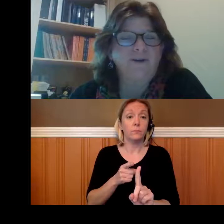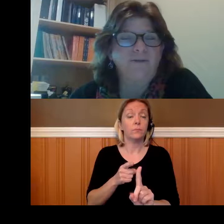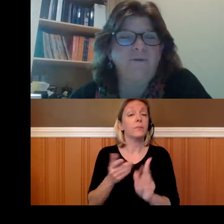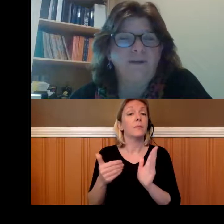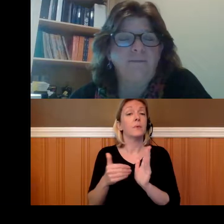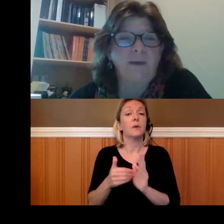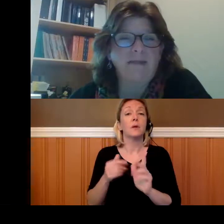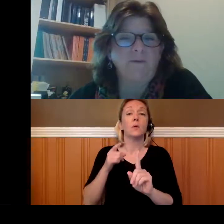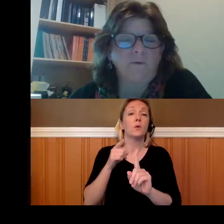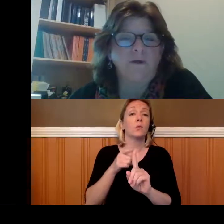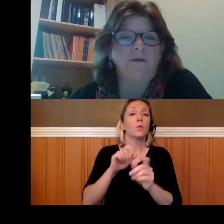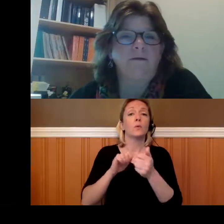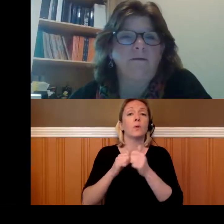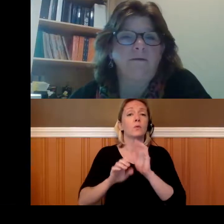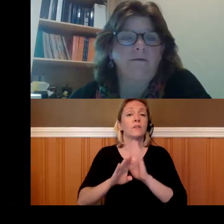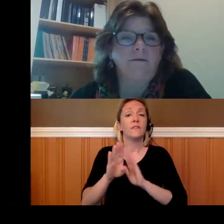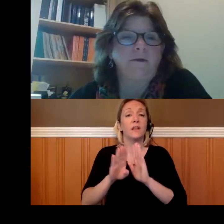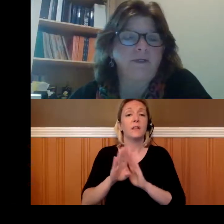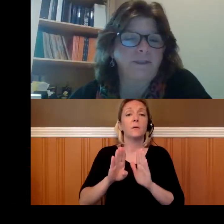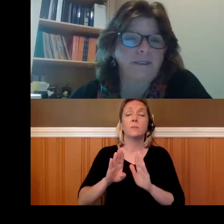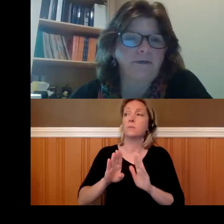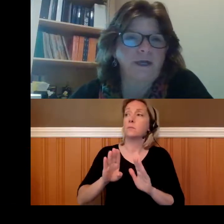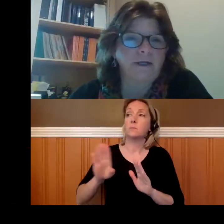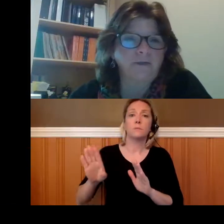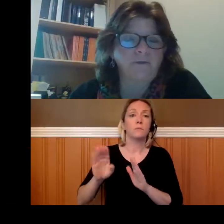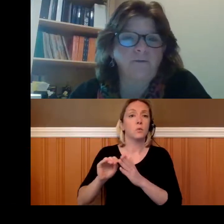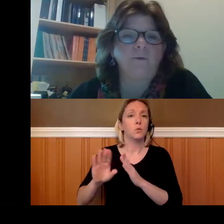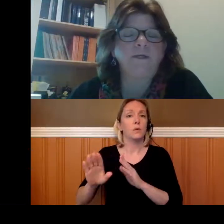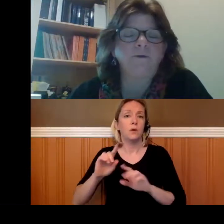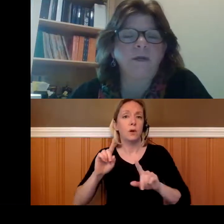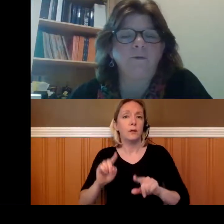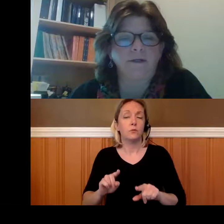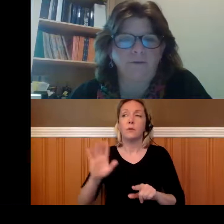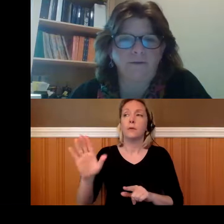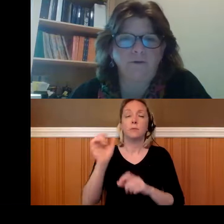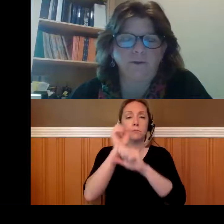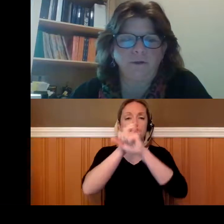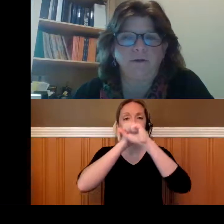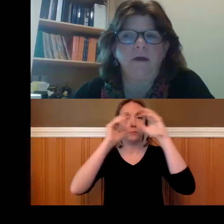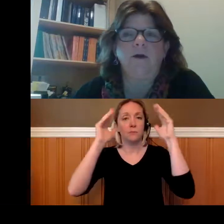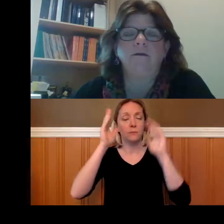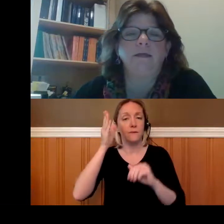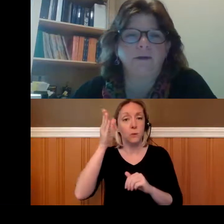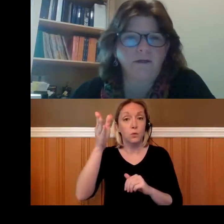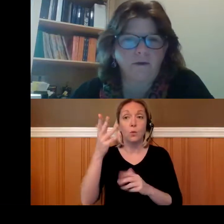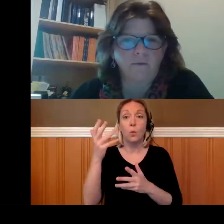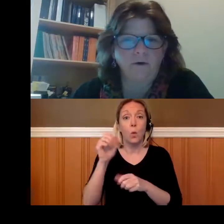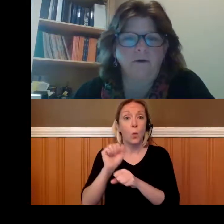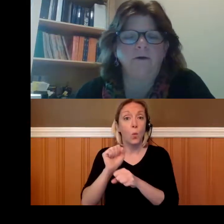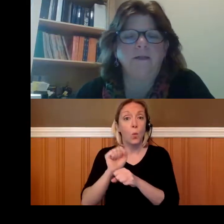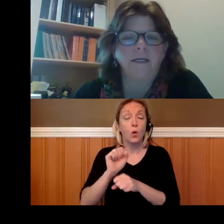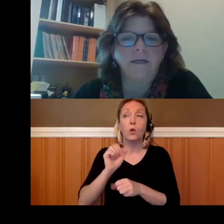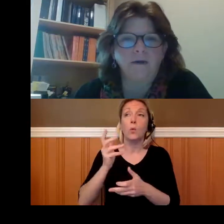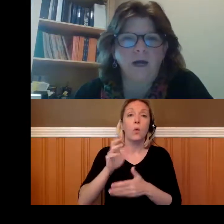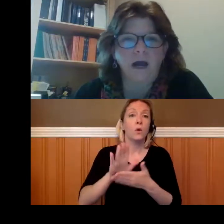based on the questions that your child answers. What do they want to do in the future? Are they looking to go to work? Are they looking to go to